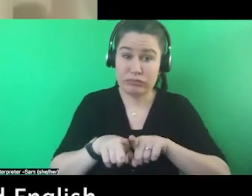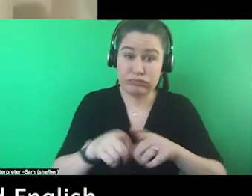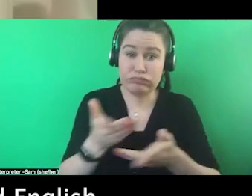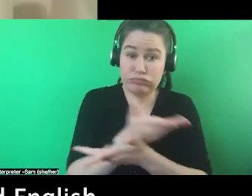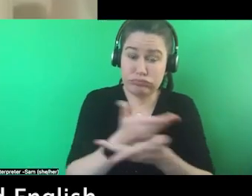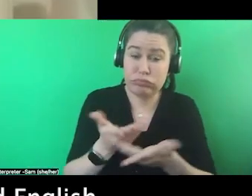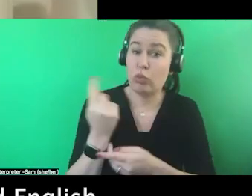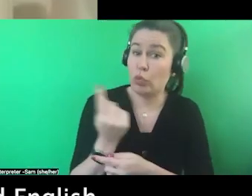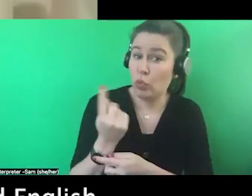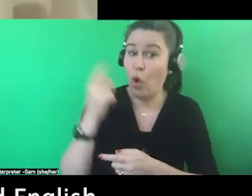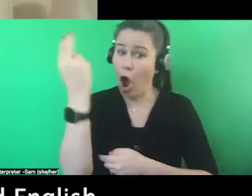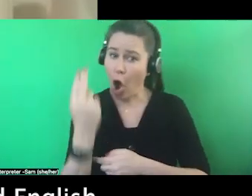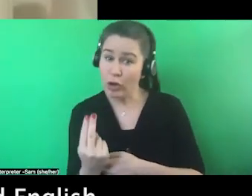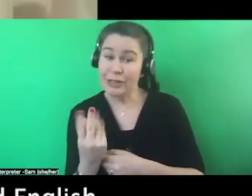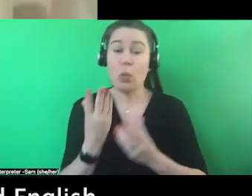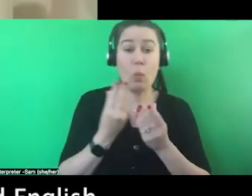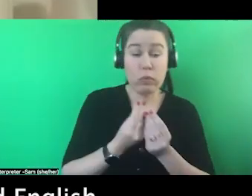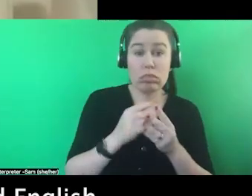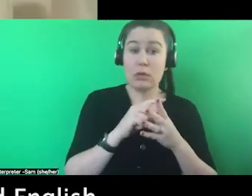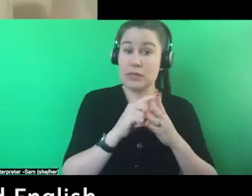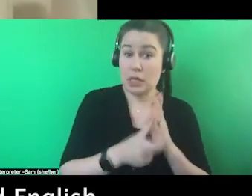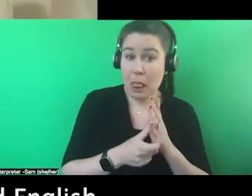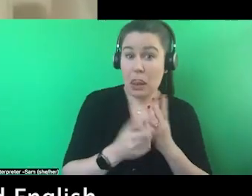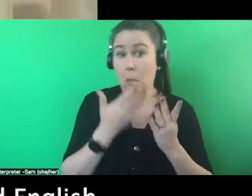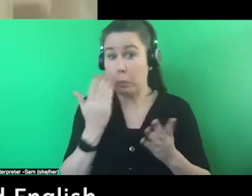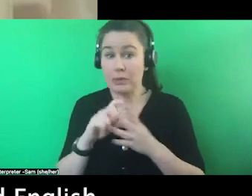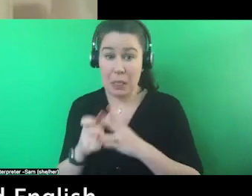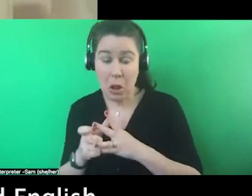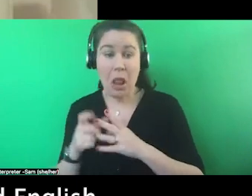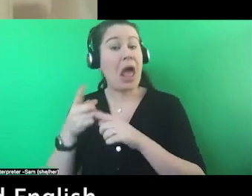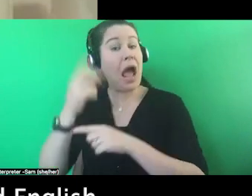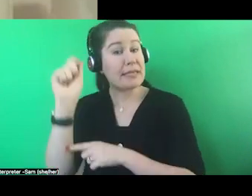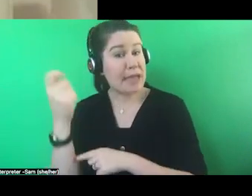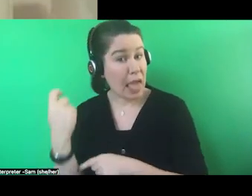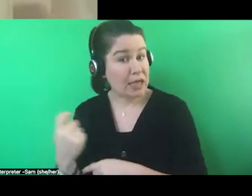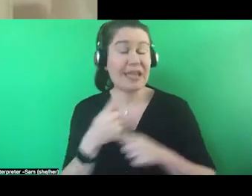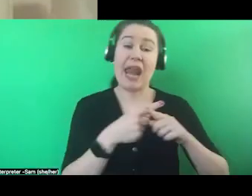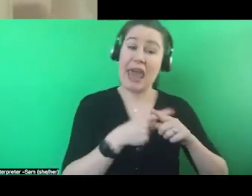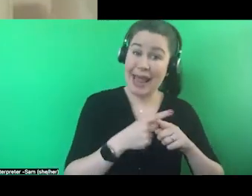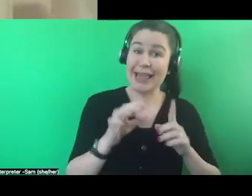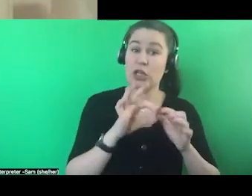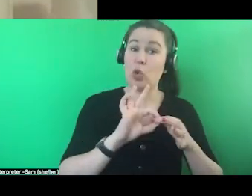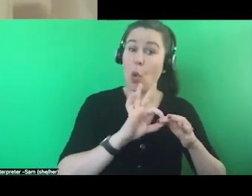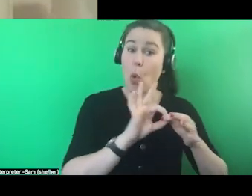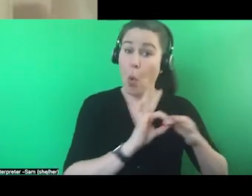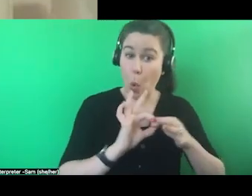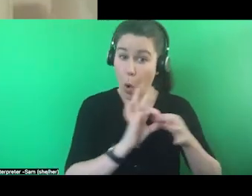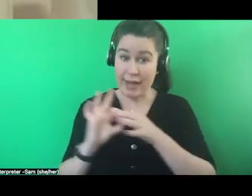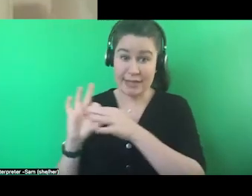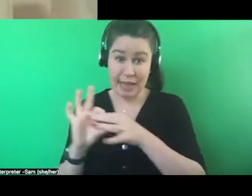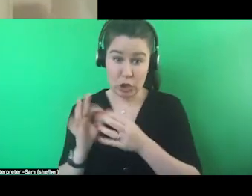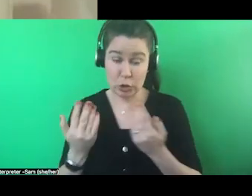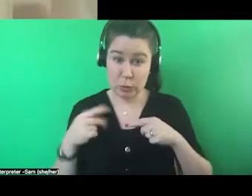artists with and without disabilities and Italian and English organizations. The project is managed